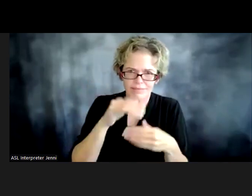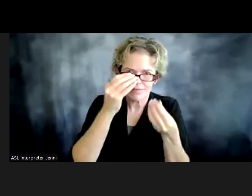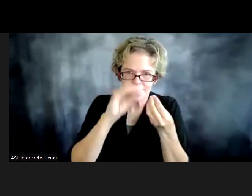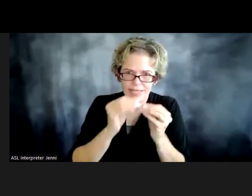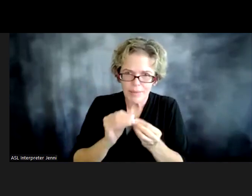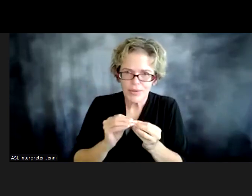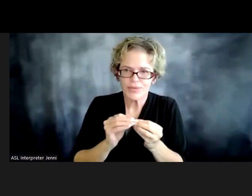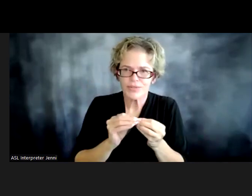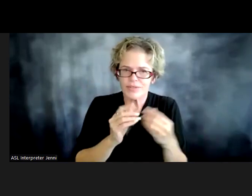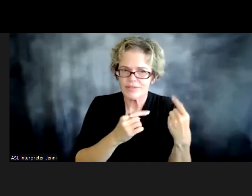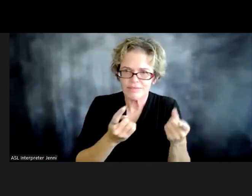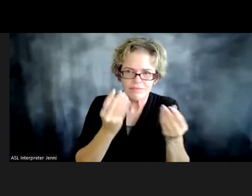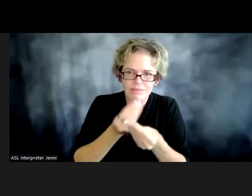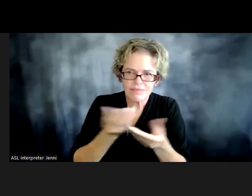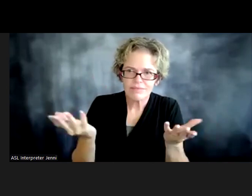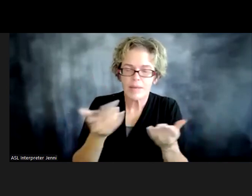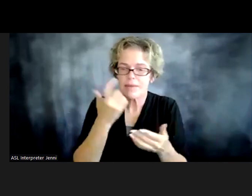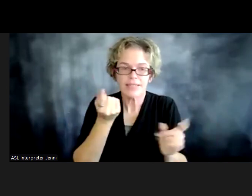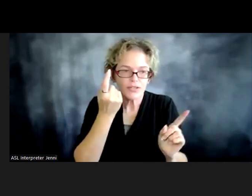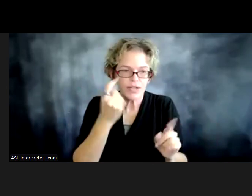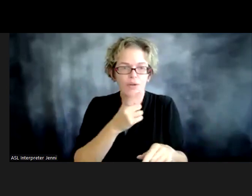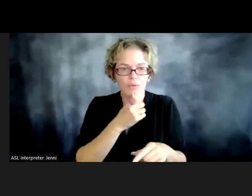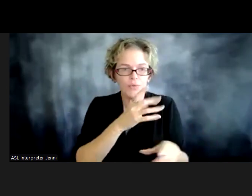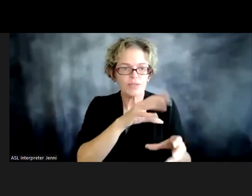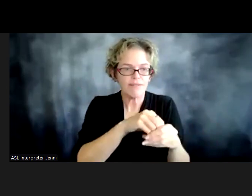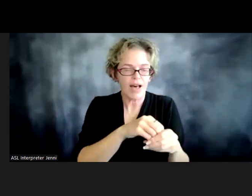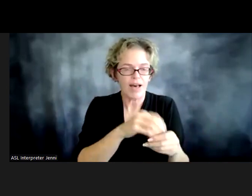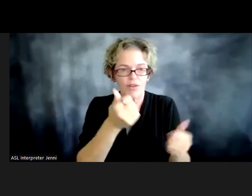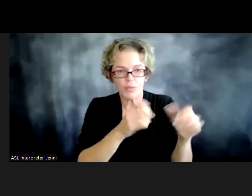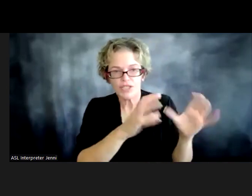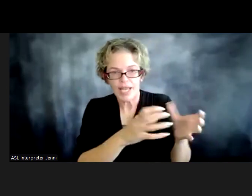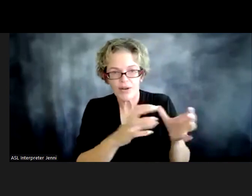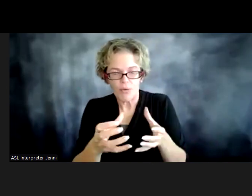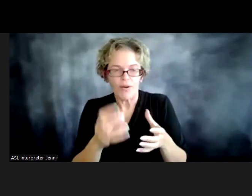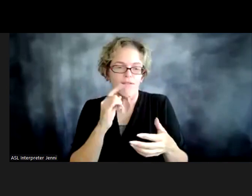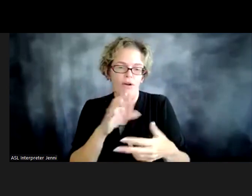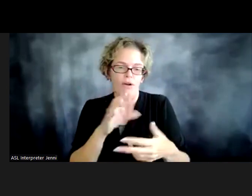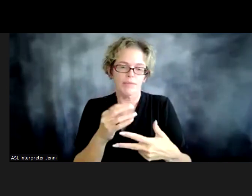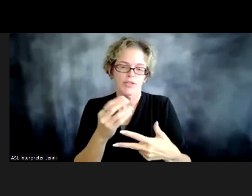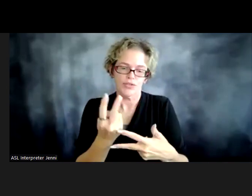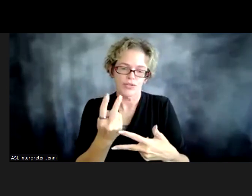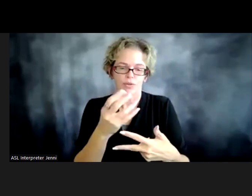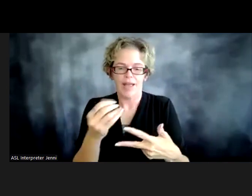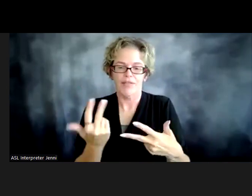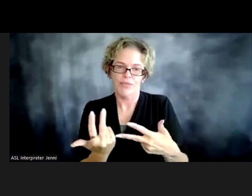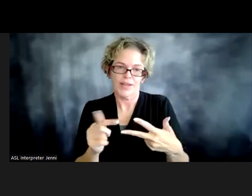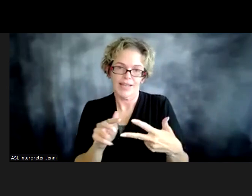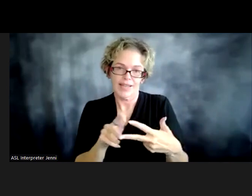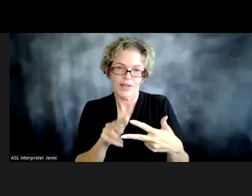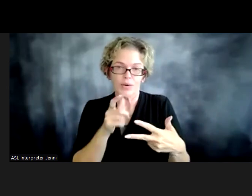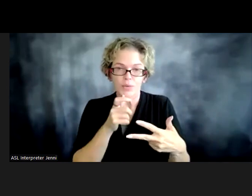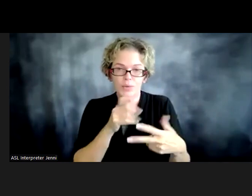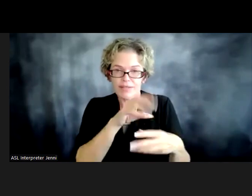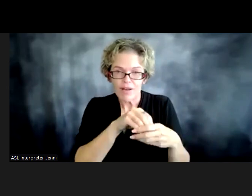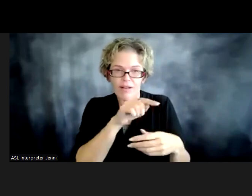understanding who's in the categories specified in options 2 and 3 might inform